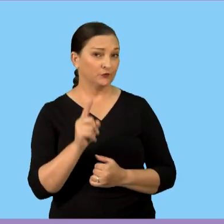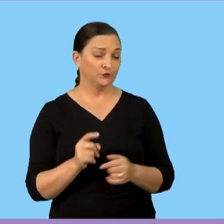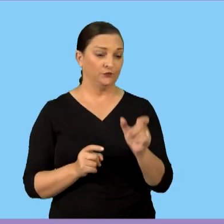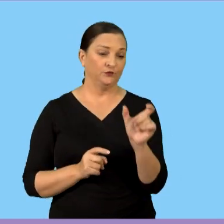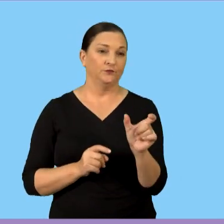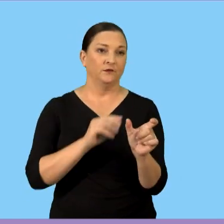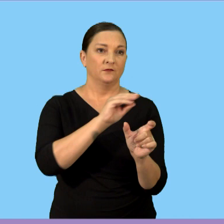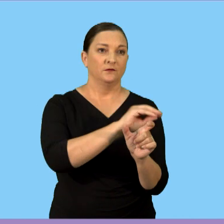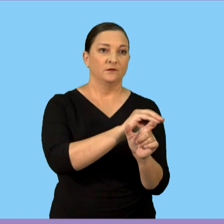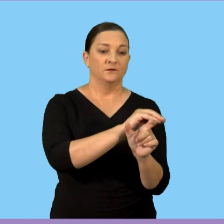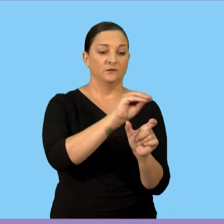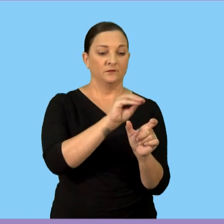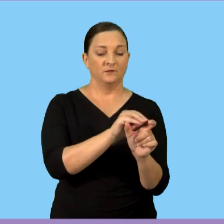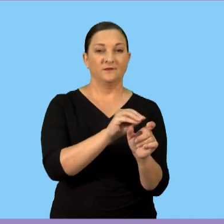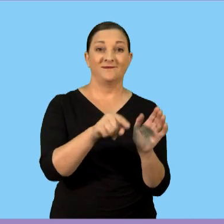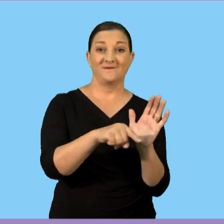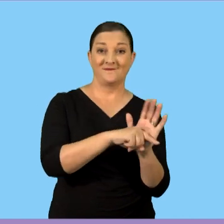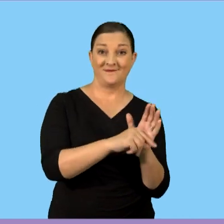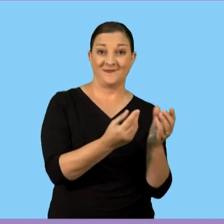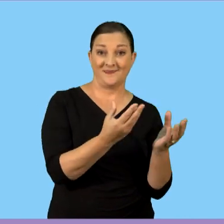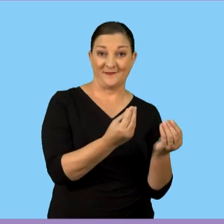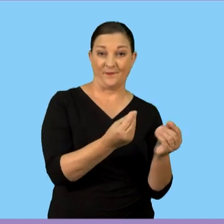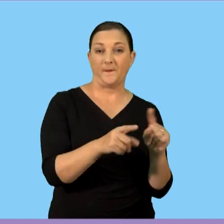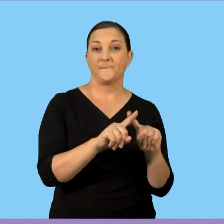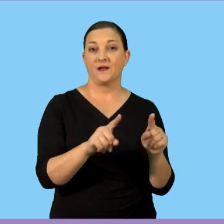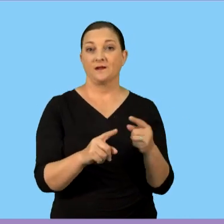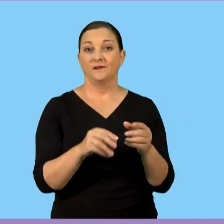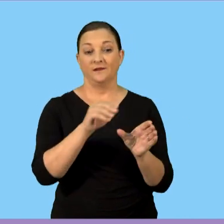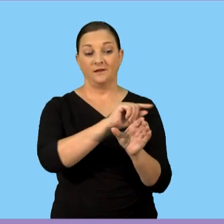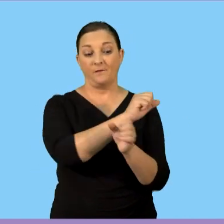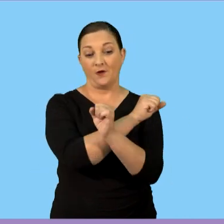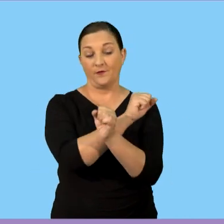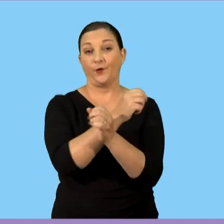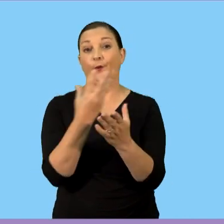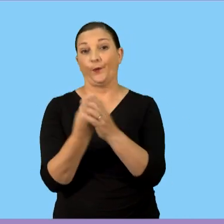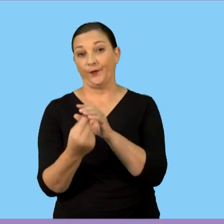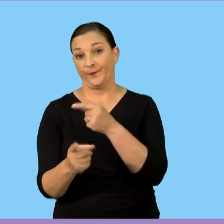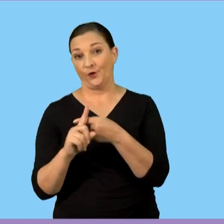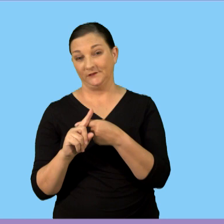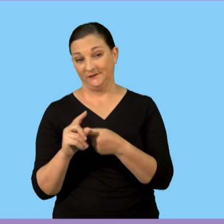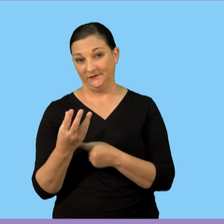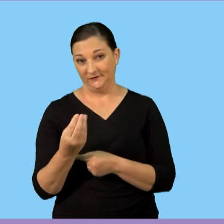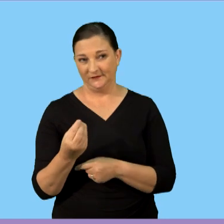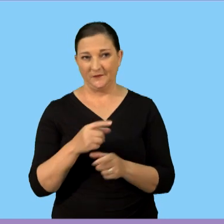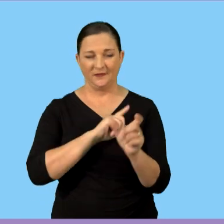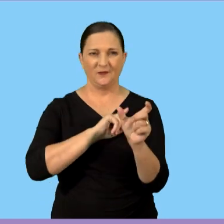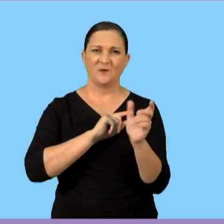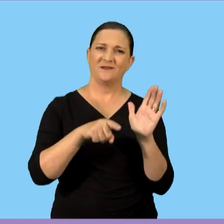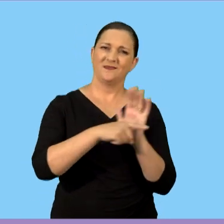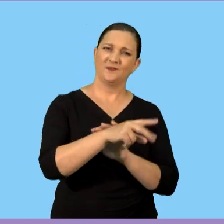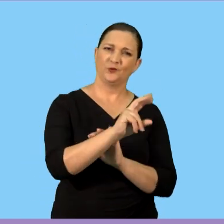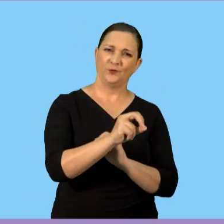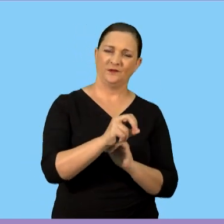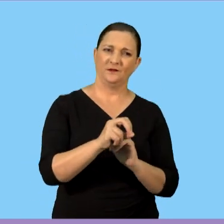there, we are multiplying a negative number with a positive number. -20 multiplied by a positive